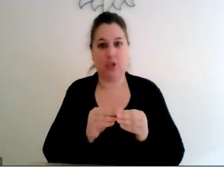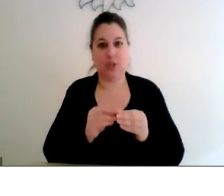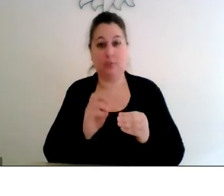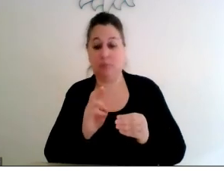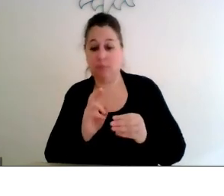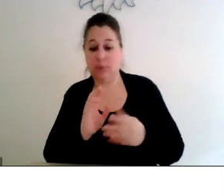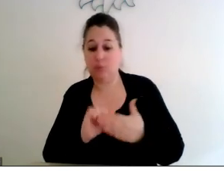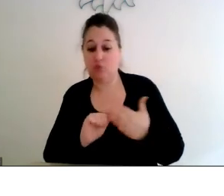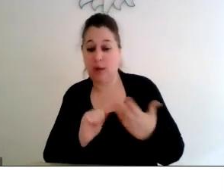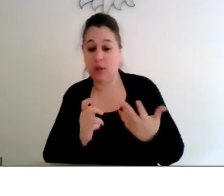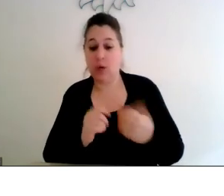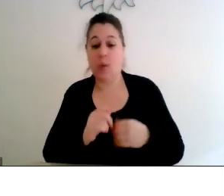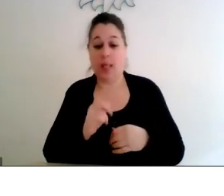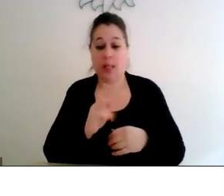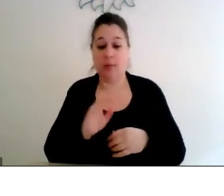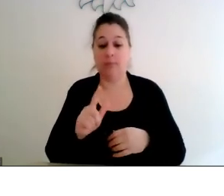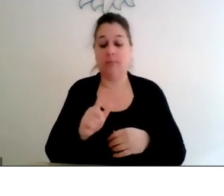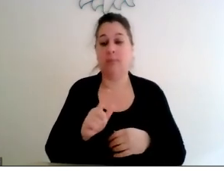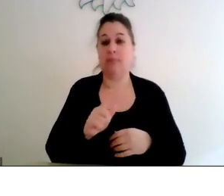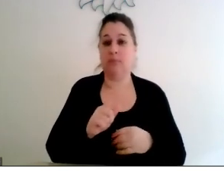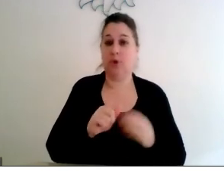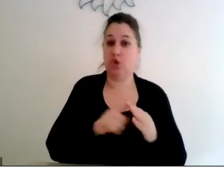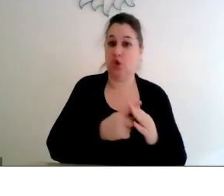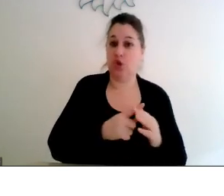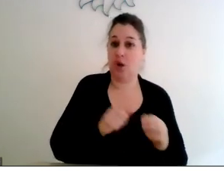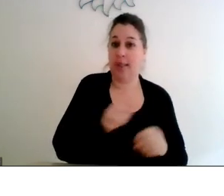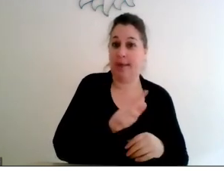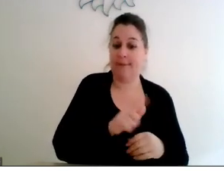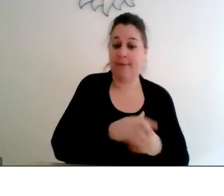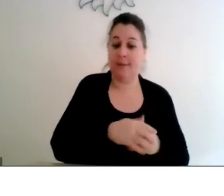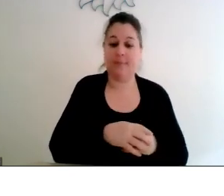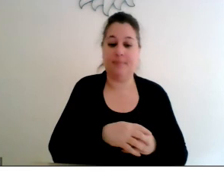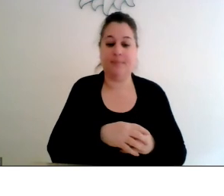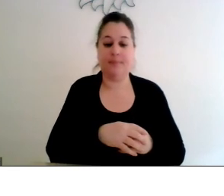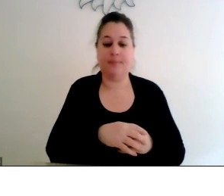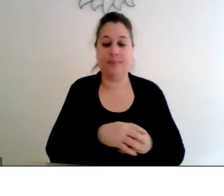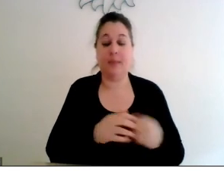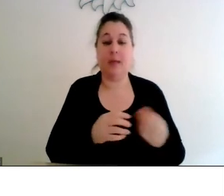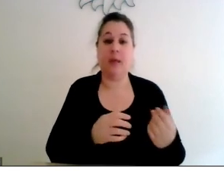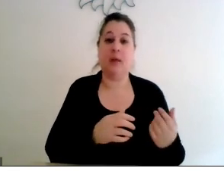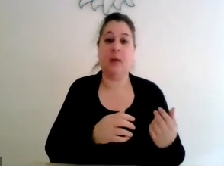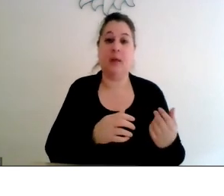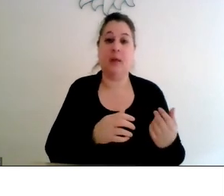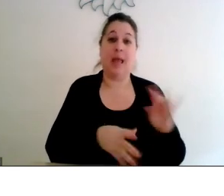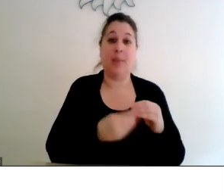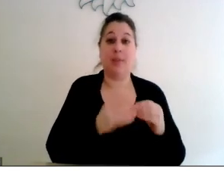12 plus 3. 12 plus 3 is 15.